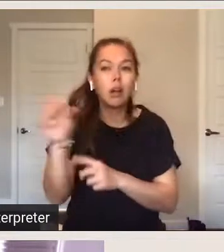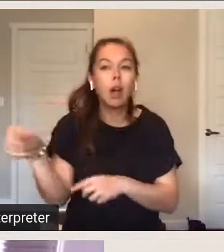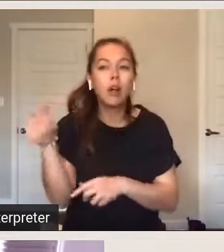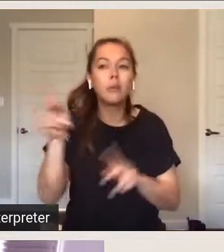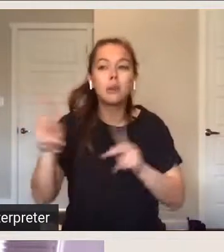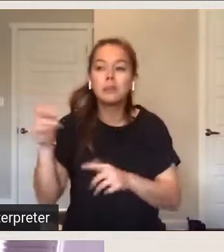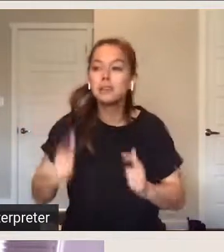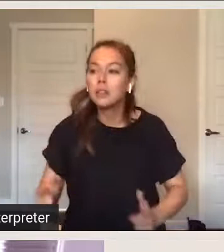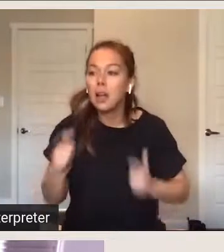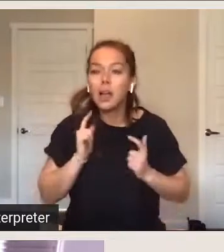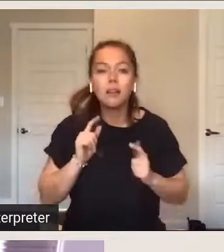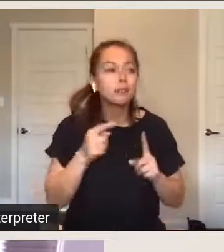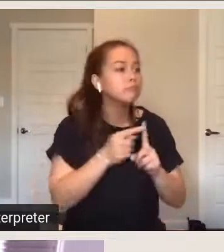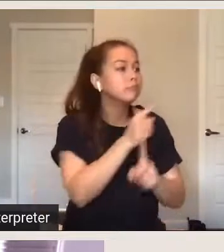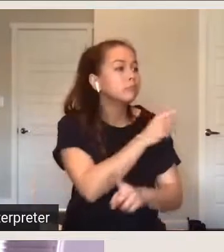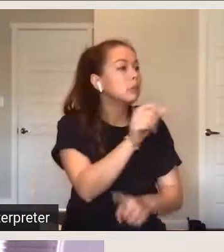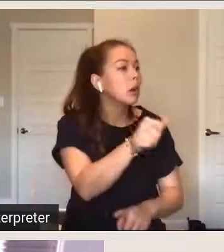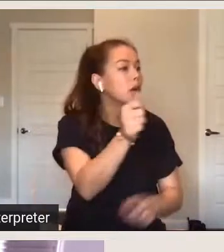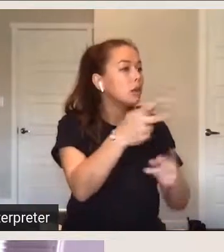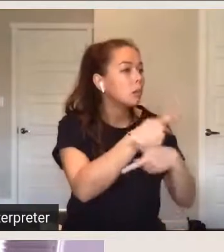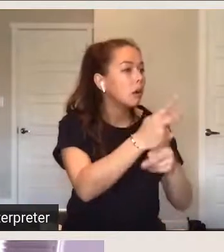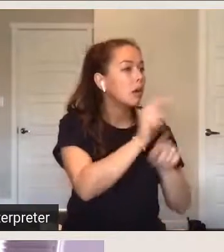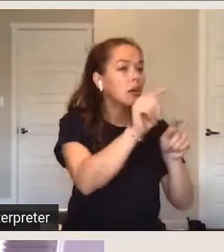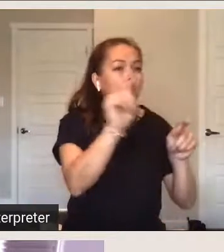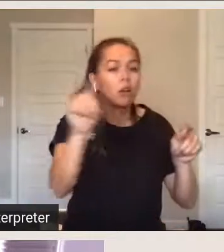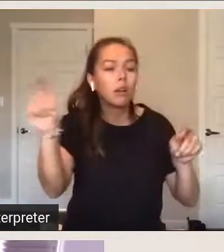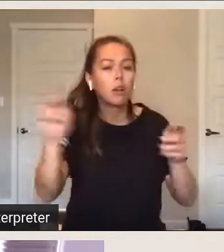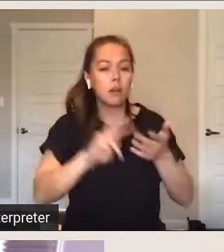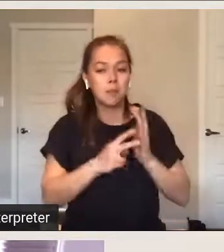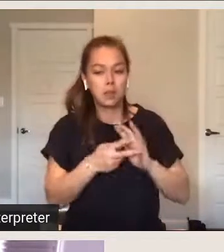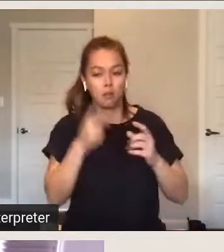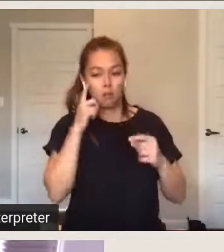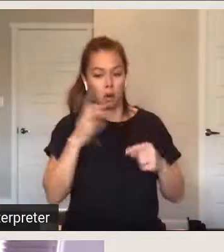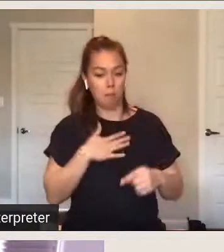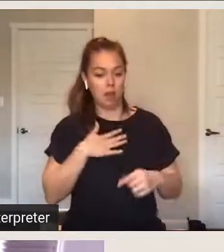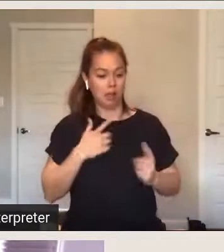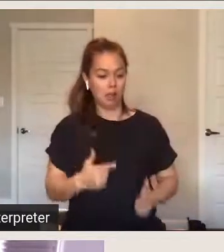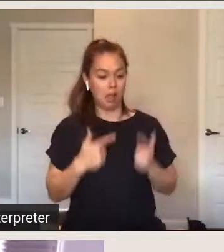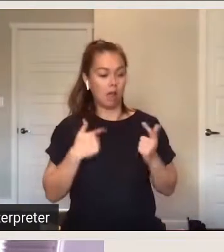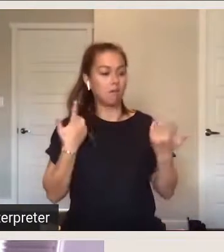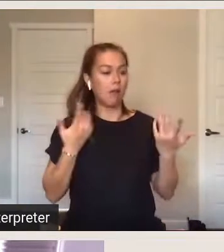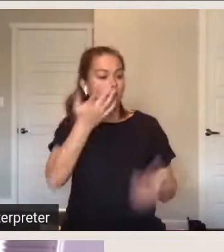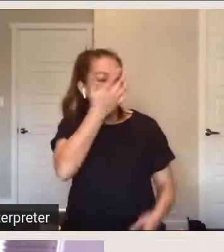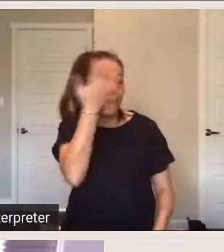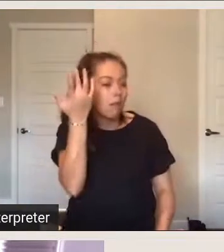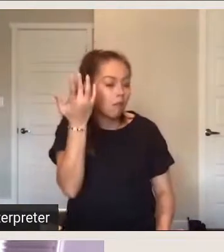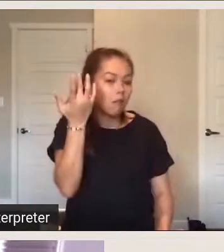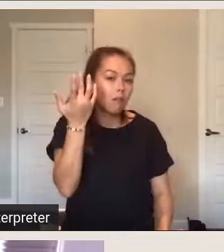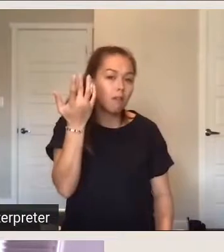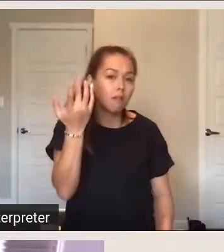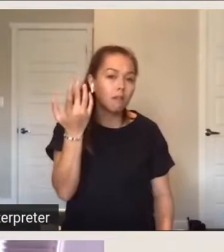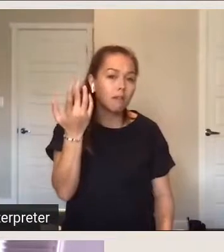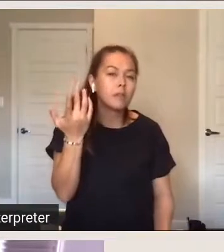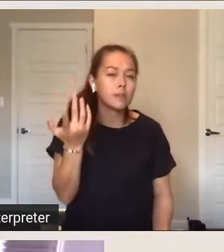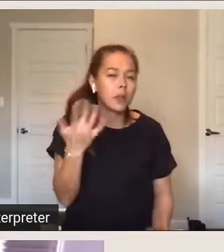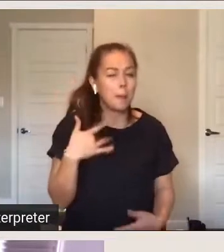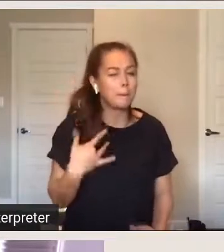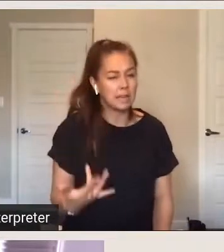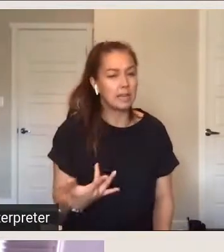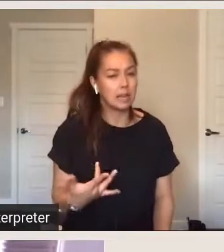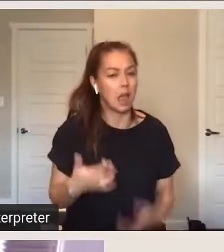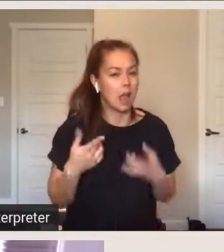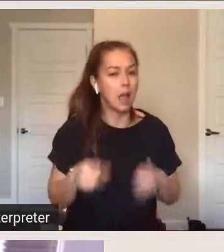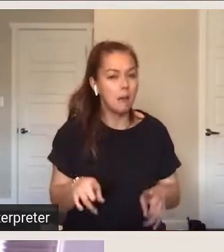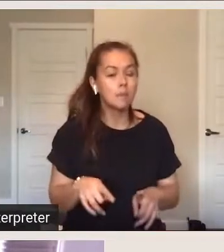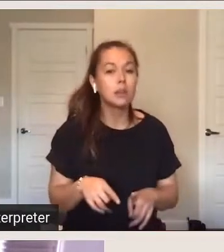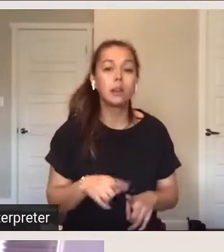we often forget to record anything of our own. And so having these